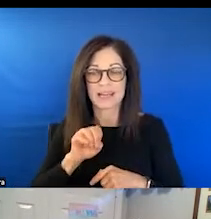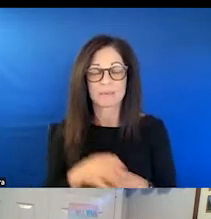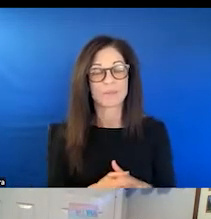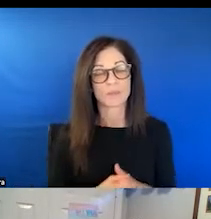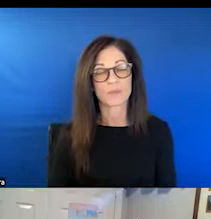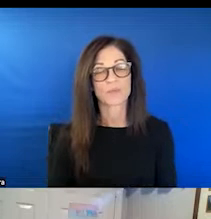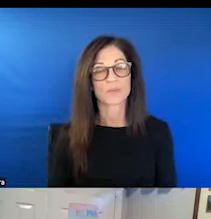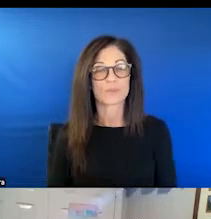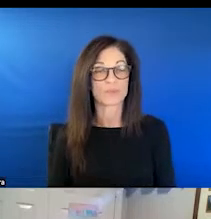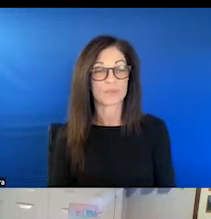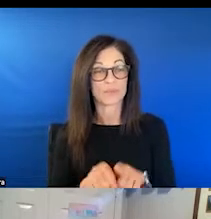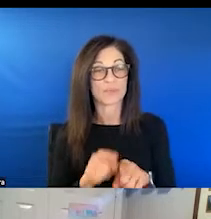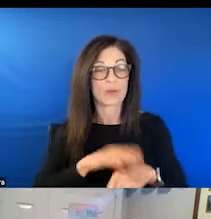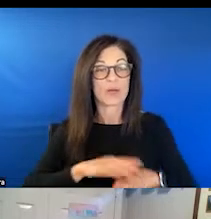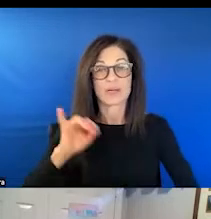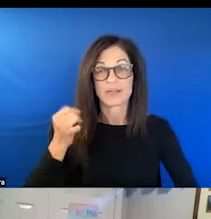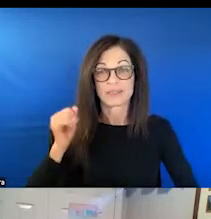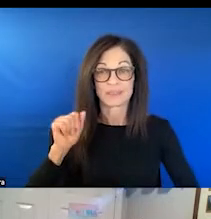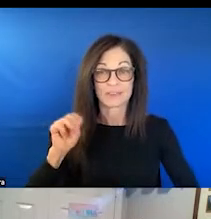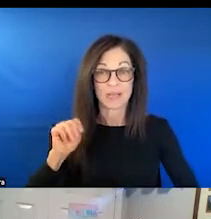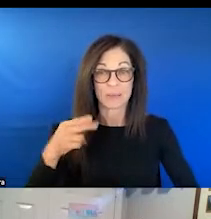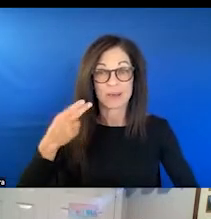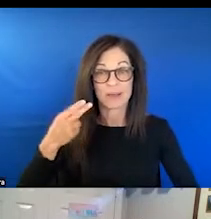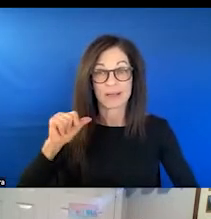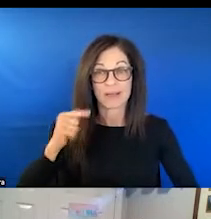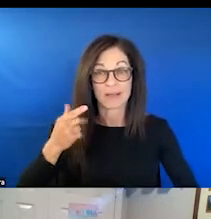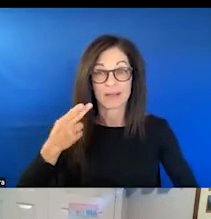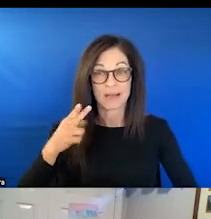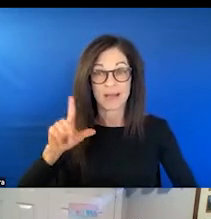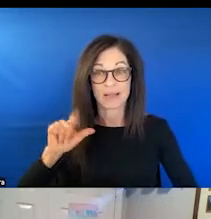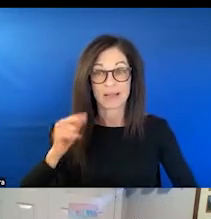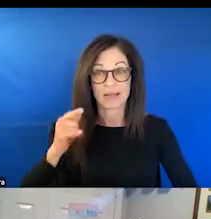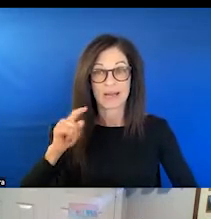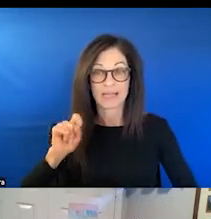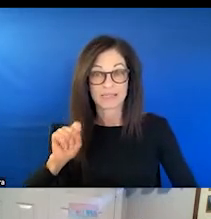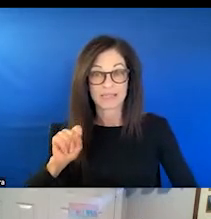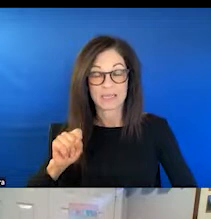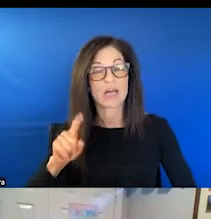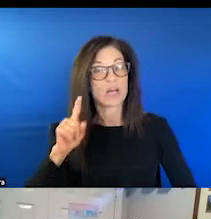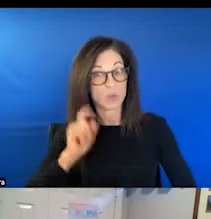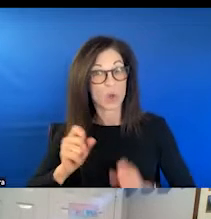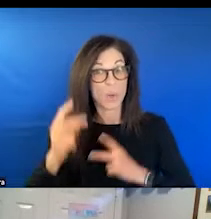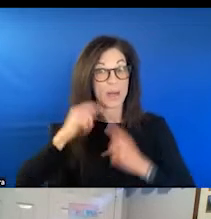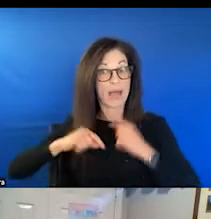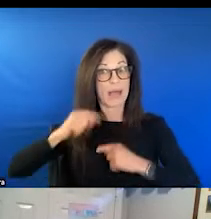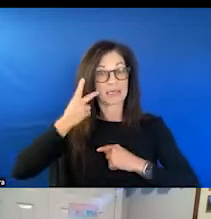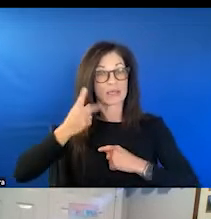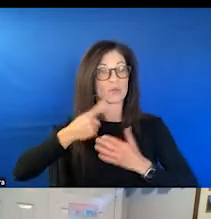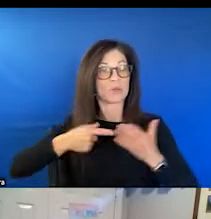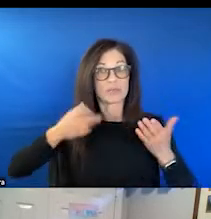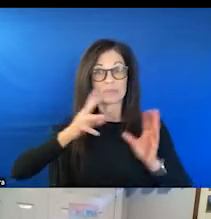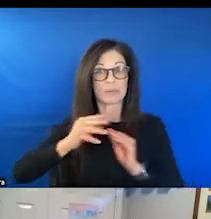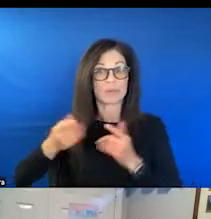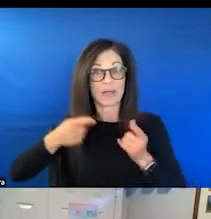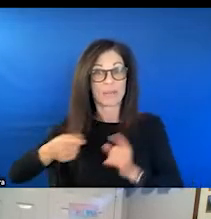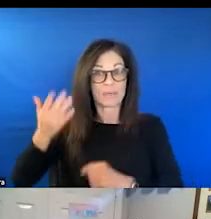the JAM highlights, also understand that you can also go backwards and take a look at some of the sessions that have occurred before, because